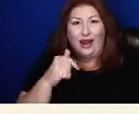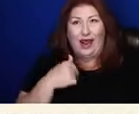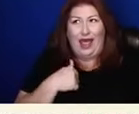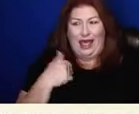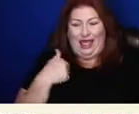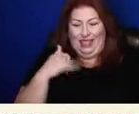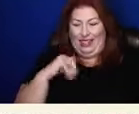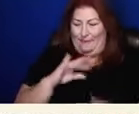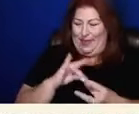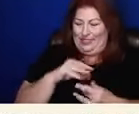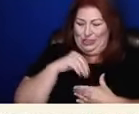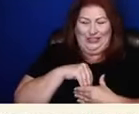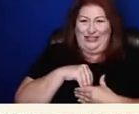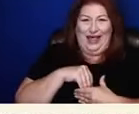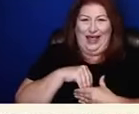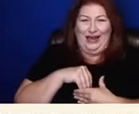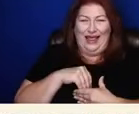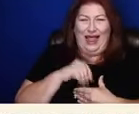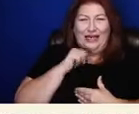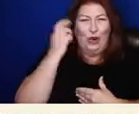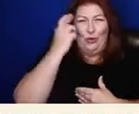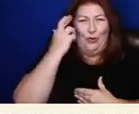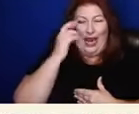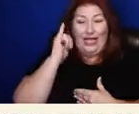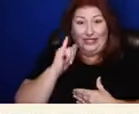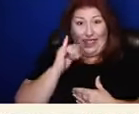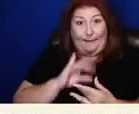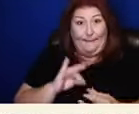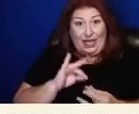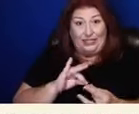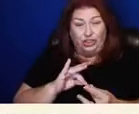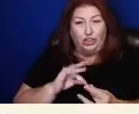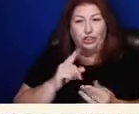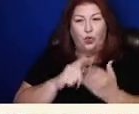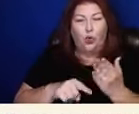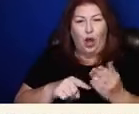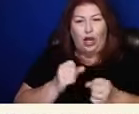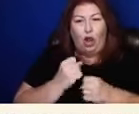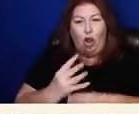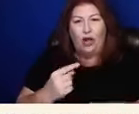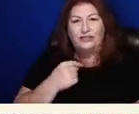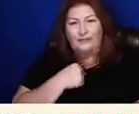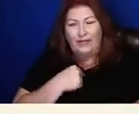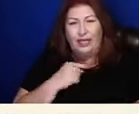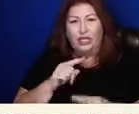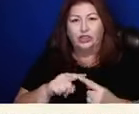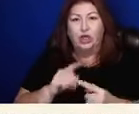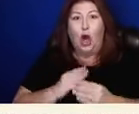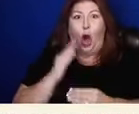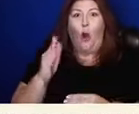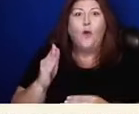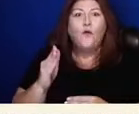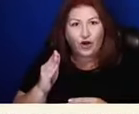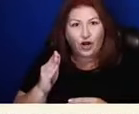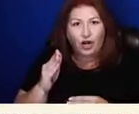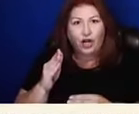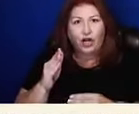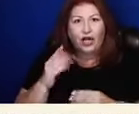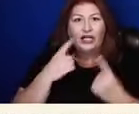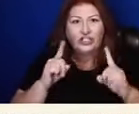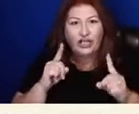I didn't know that that message was what drove me to overachieve, to become addicted to